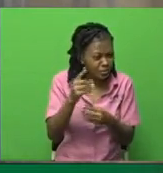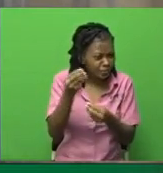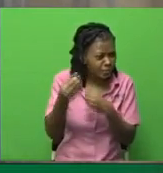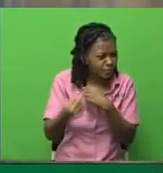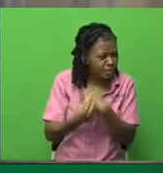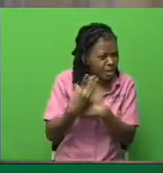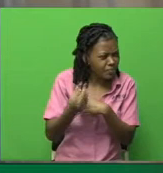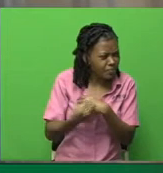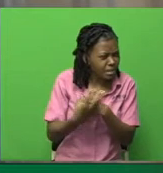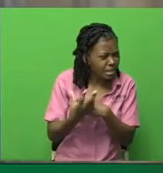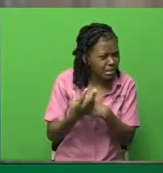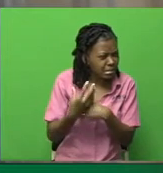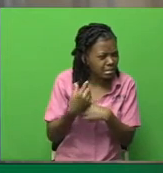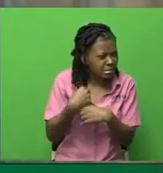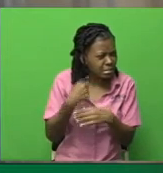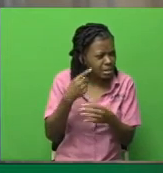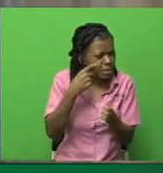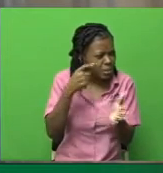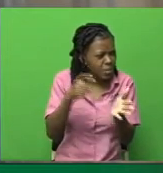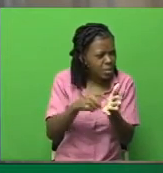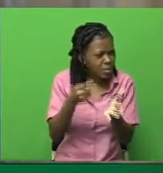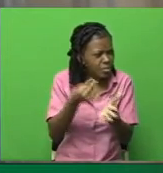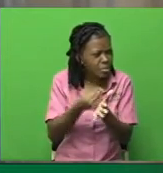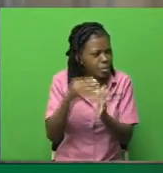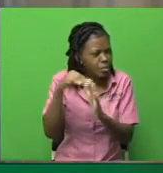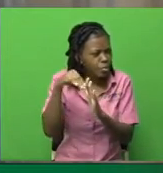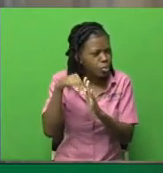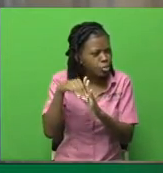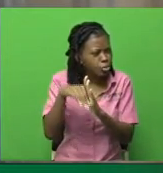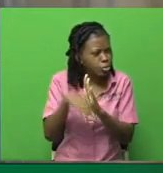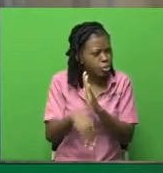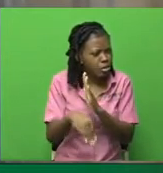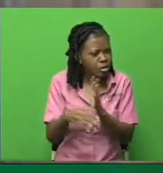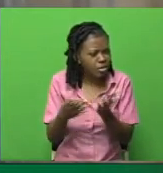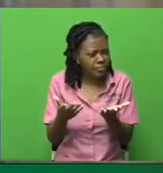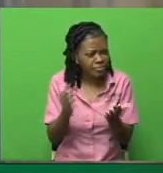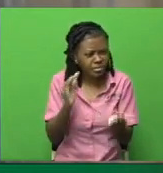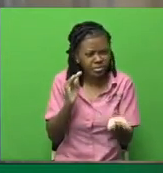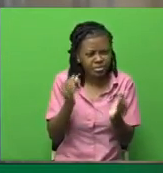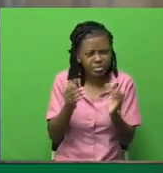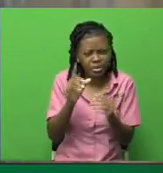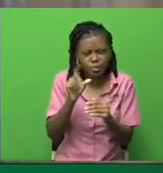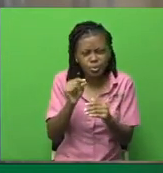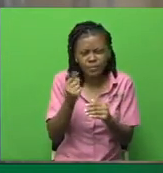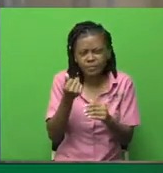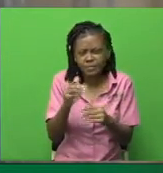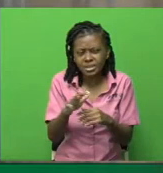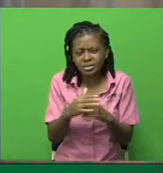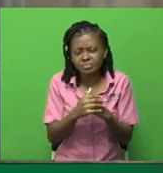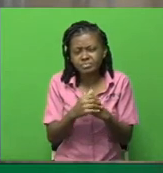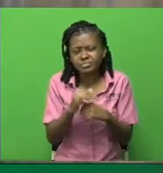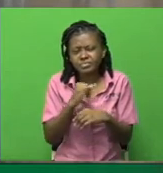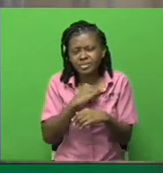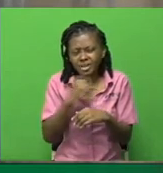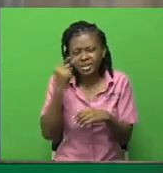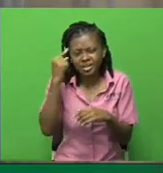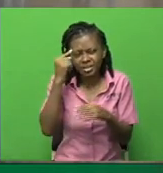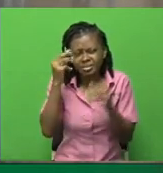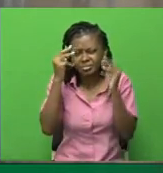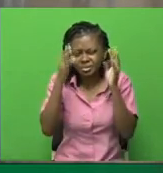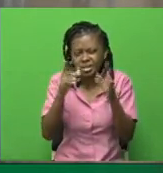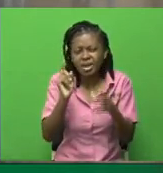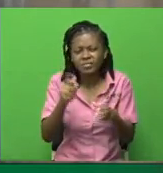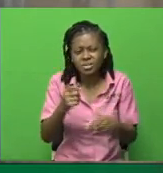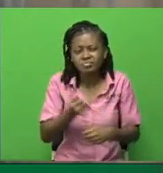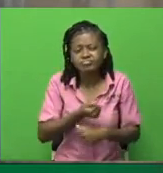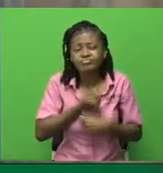plummeted from where it was in 2015. I think the minister must sell a country what